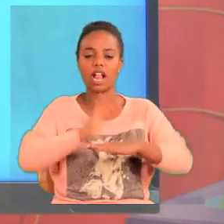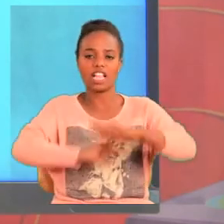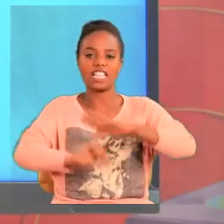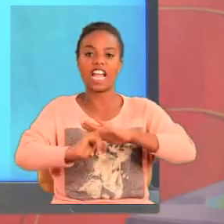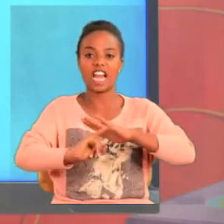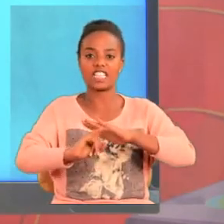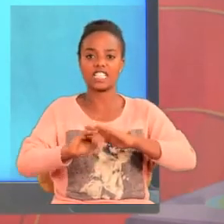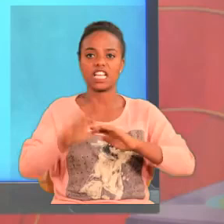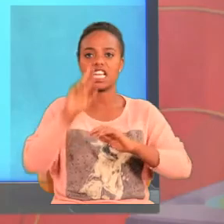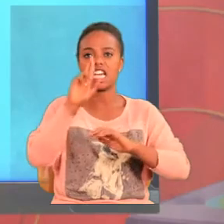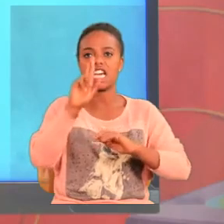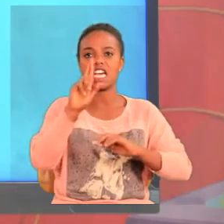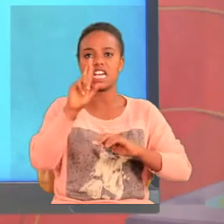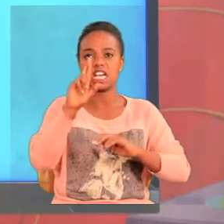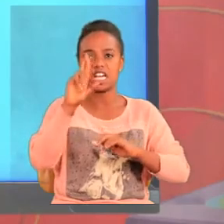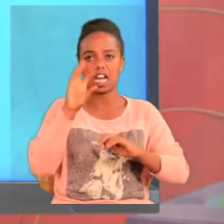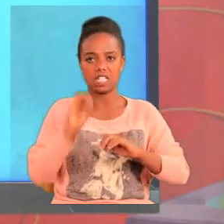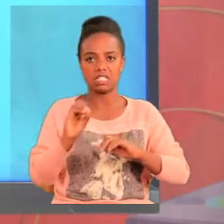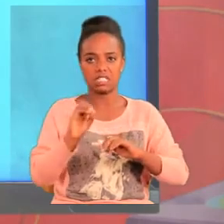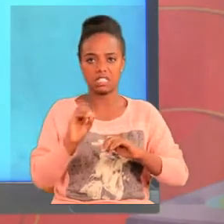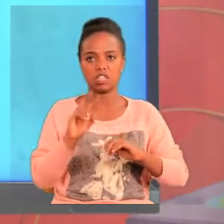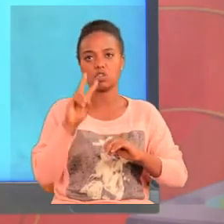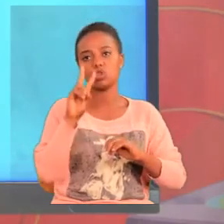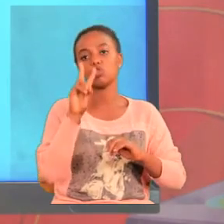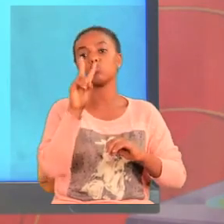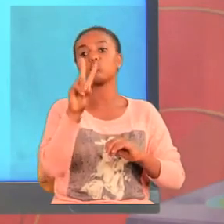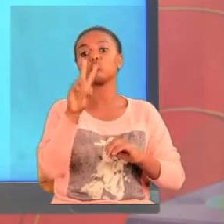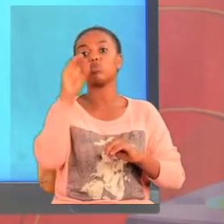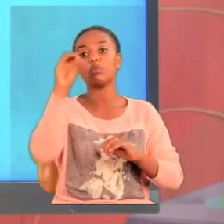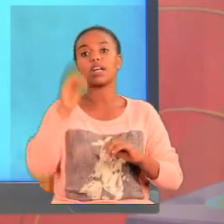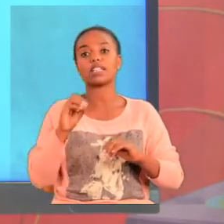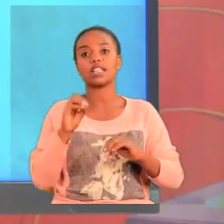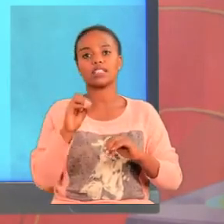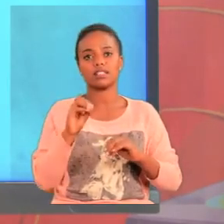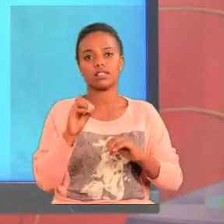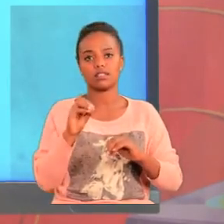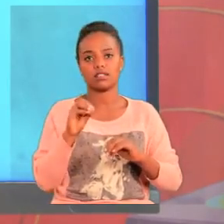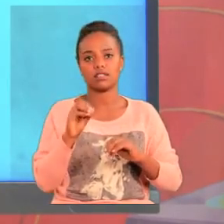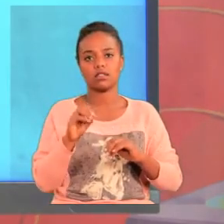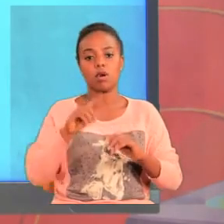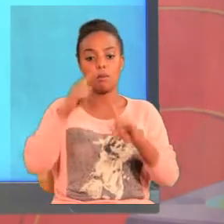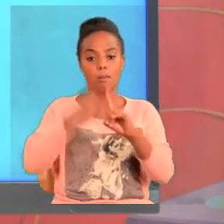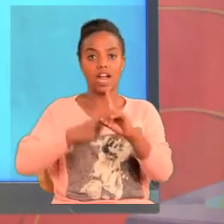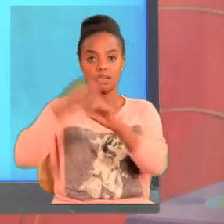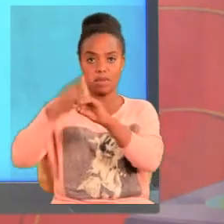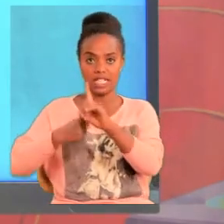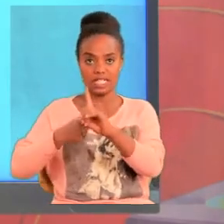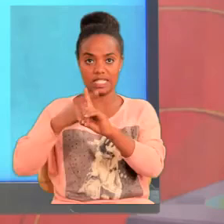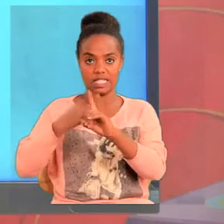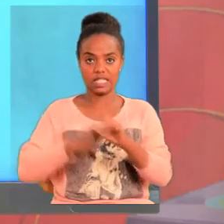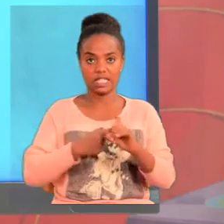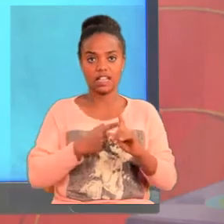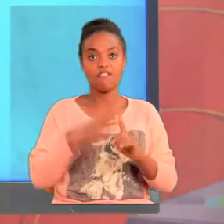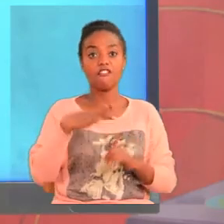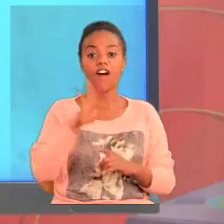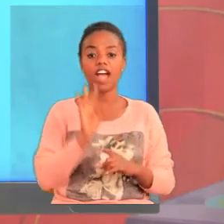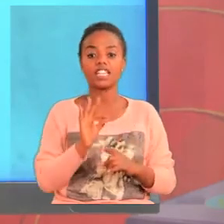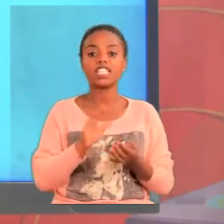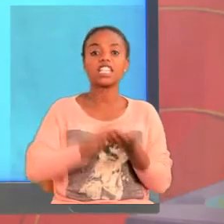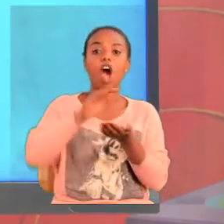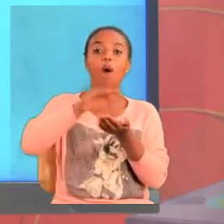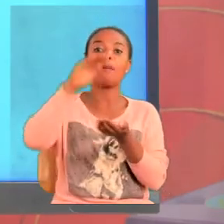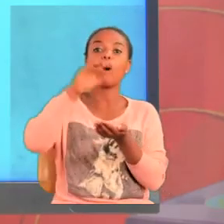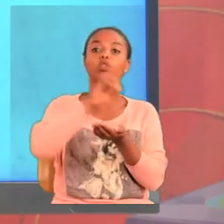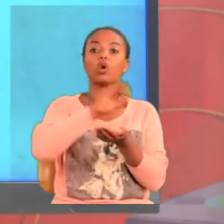of 2% per month, the simple interest is given 2% per month, and find the